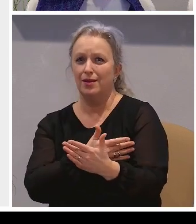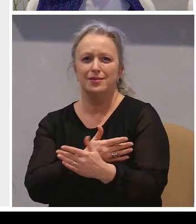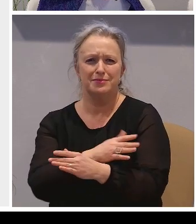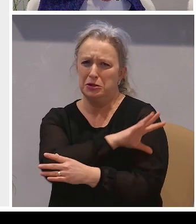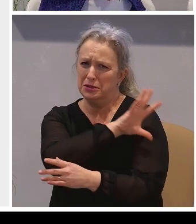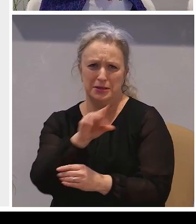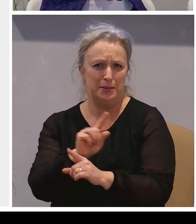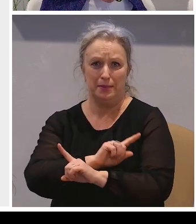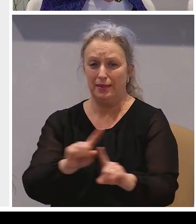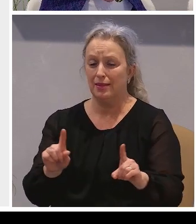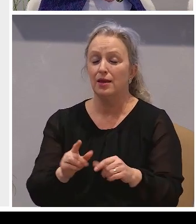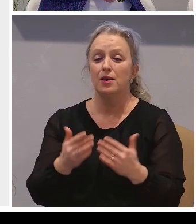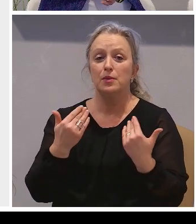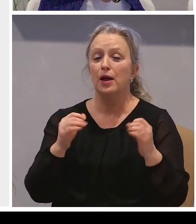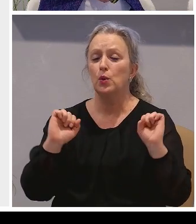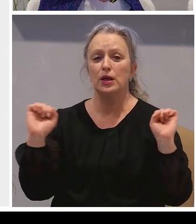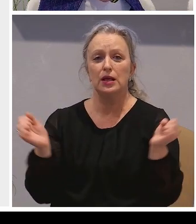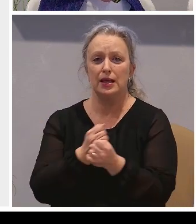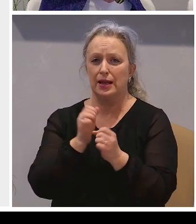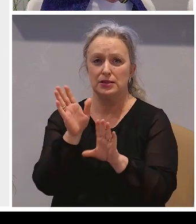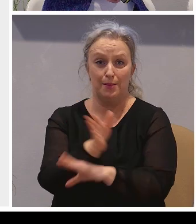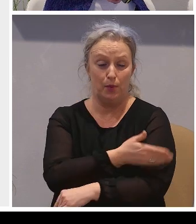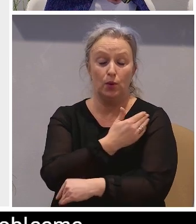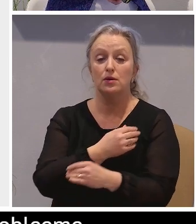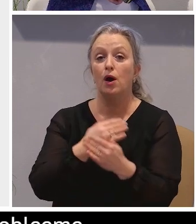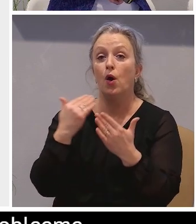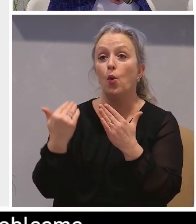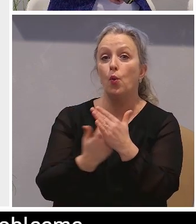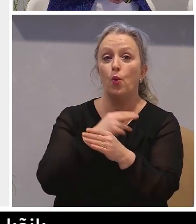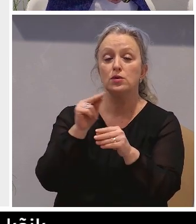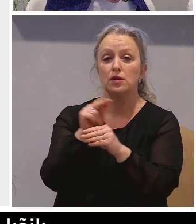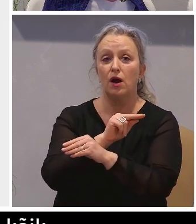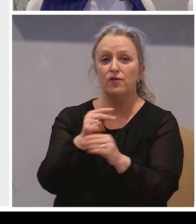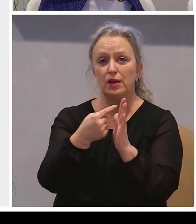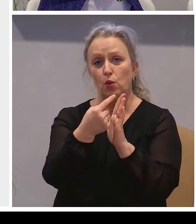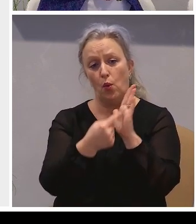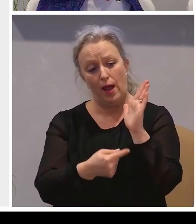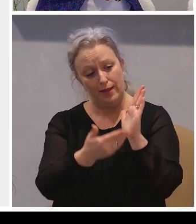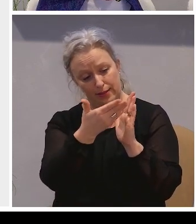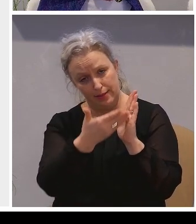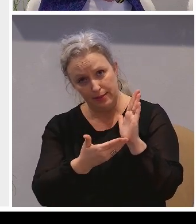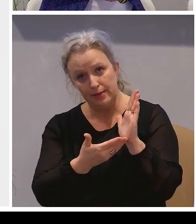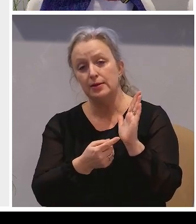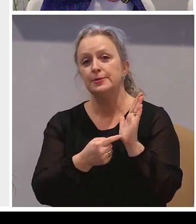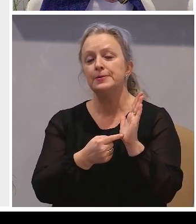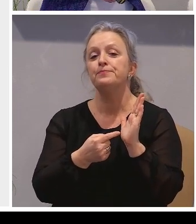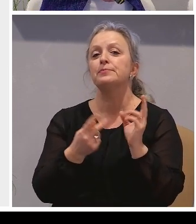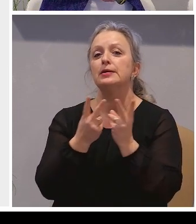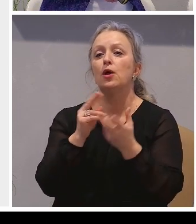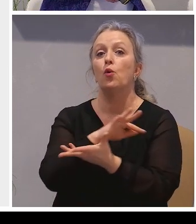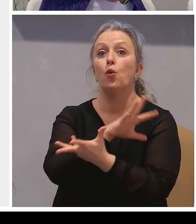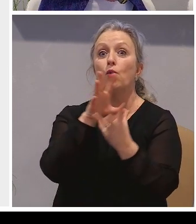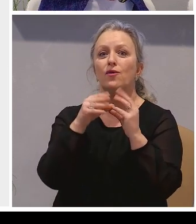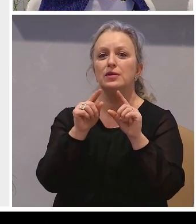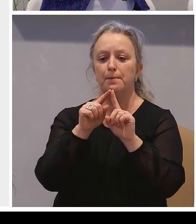diseases that I just listed here. I will go over this slide very quickly. in the new siis treatment selline guidelines, kokkuvõtlik